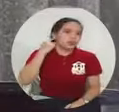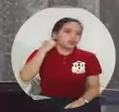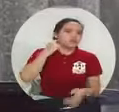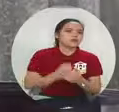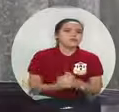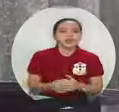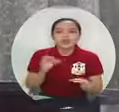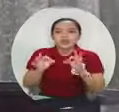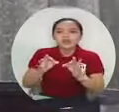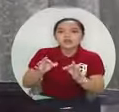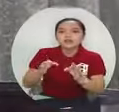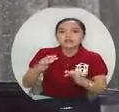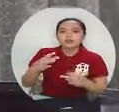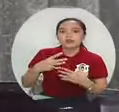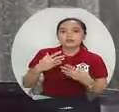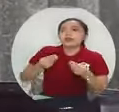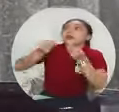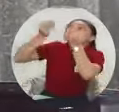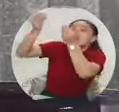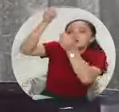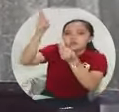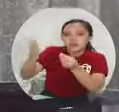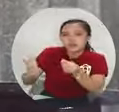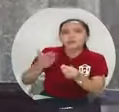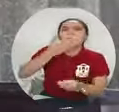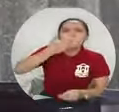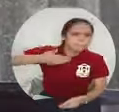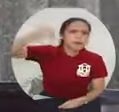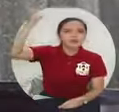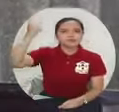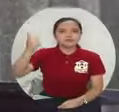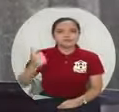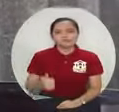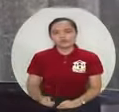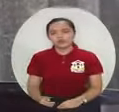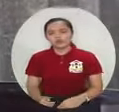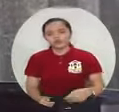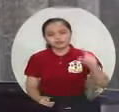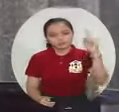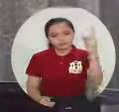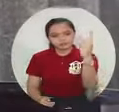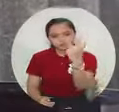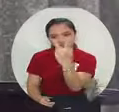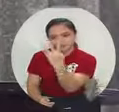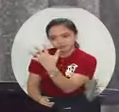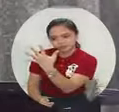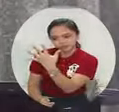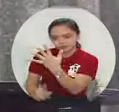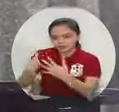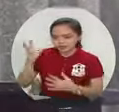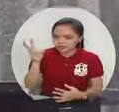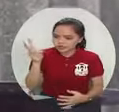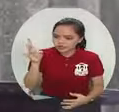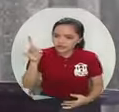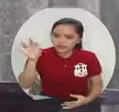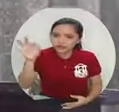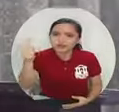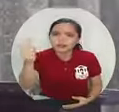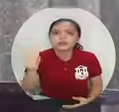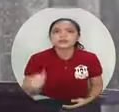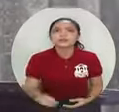to redeem the fallen man. Because if there's Jesus, the Bible says, without shedding of